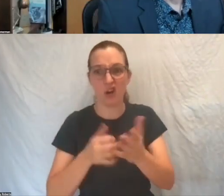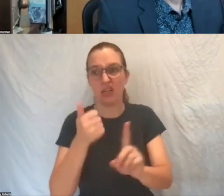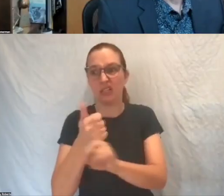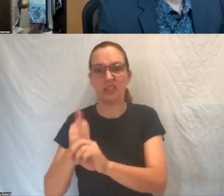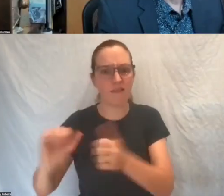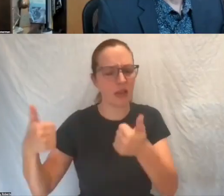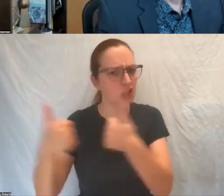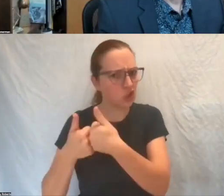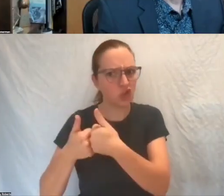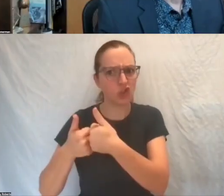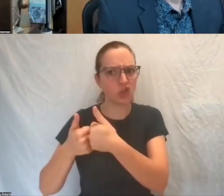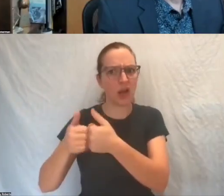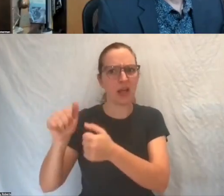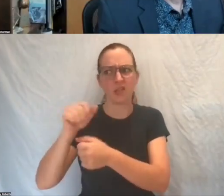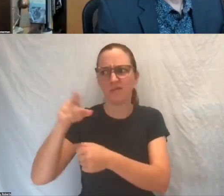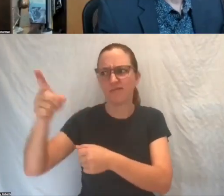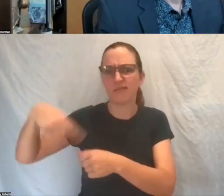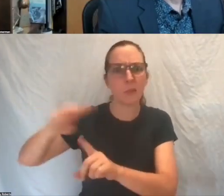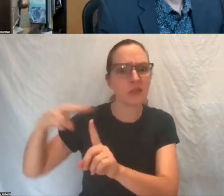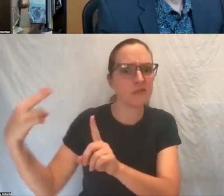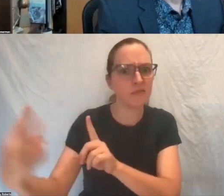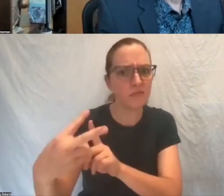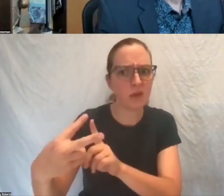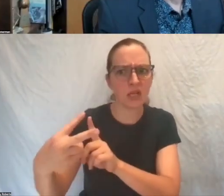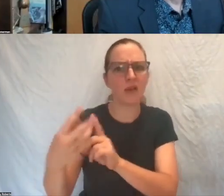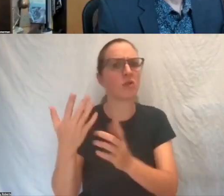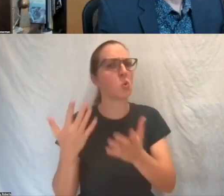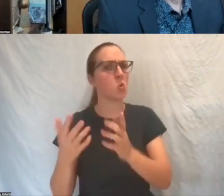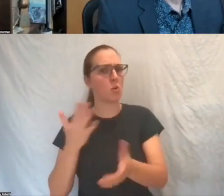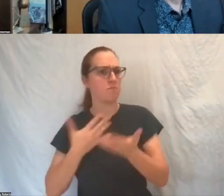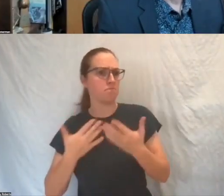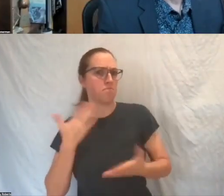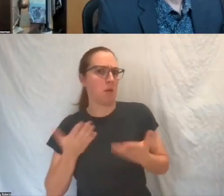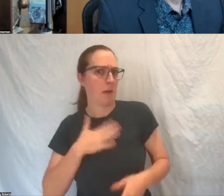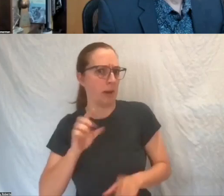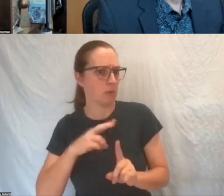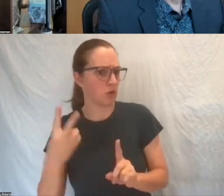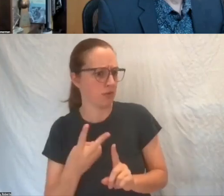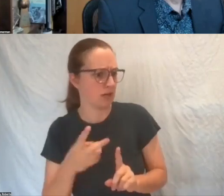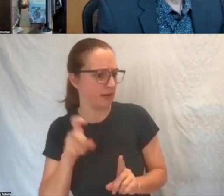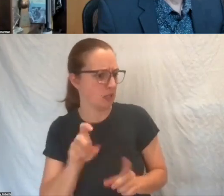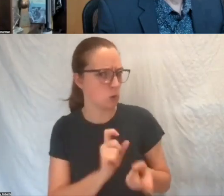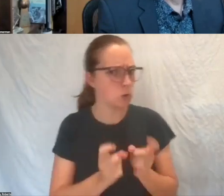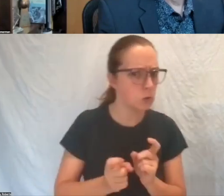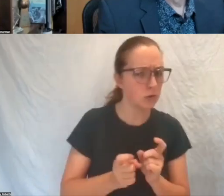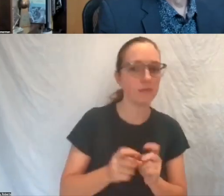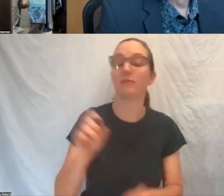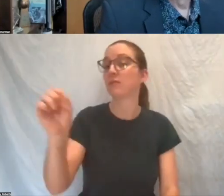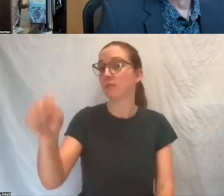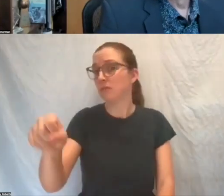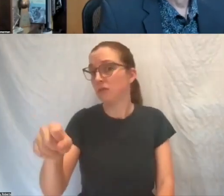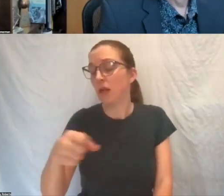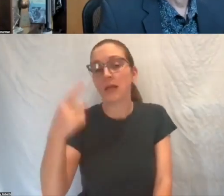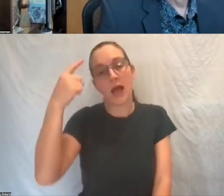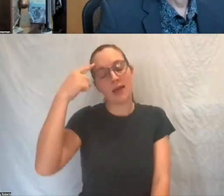people's perspectives, you know? Yeah, I think there's there definitely has been strides within the